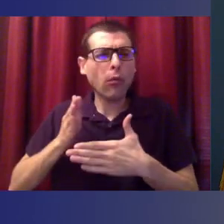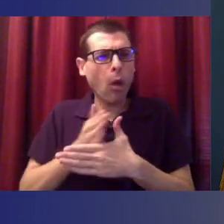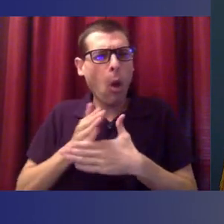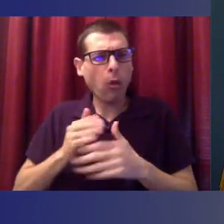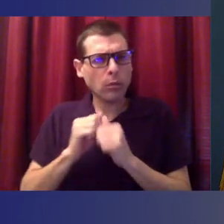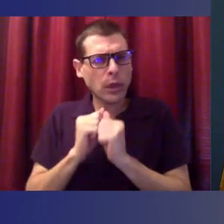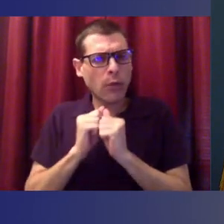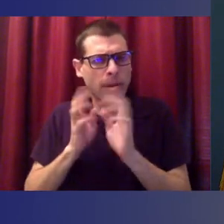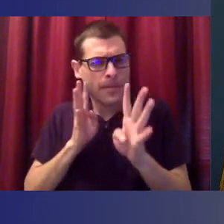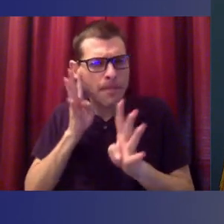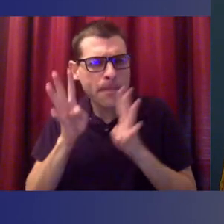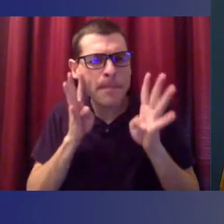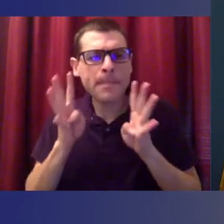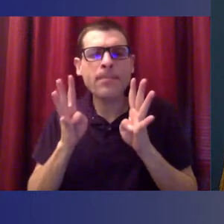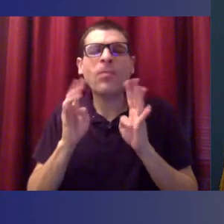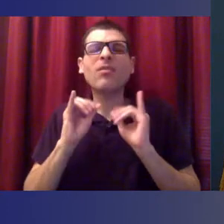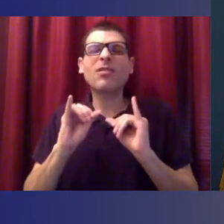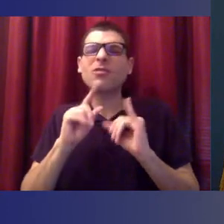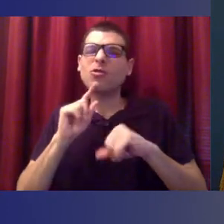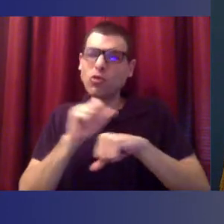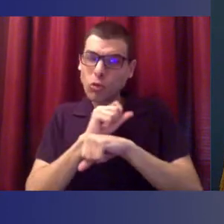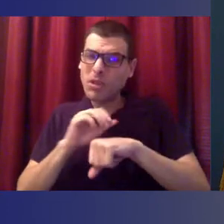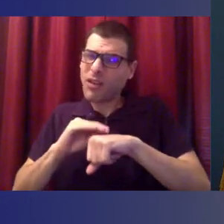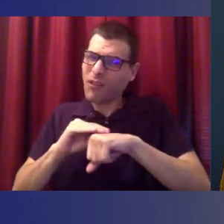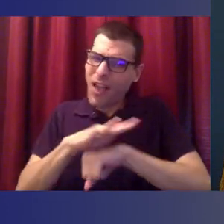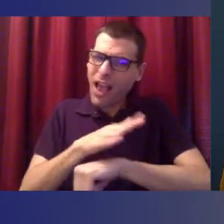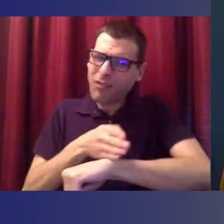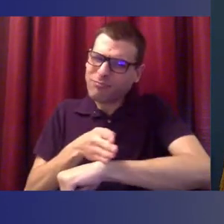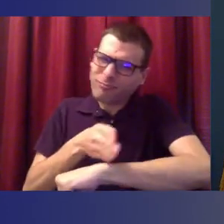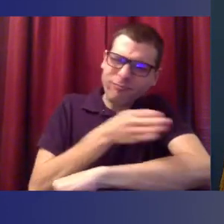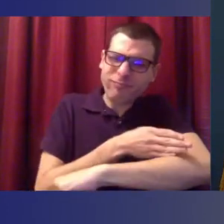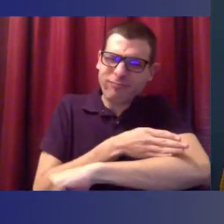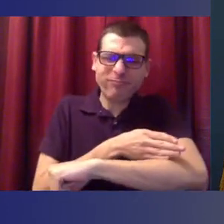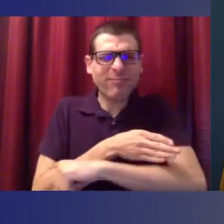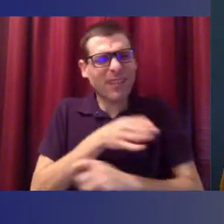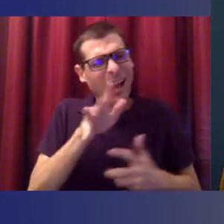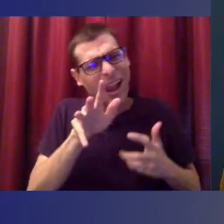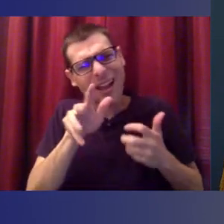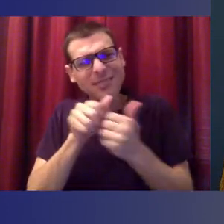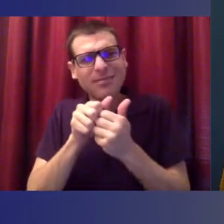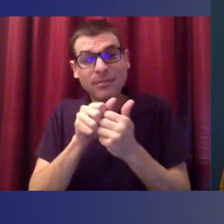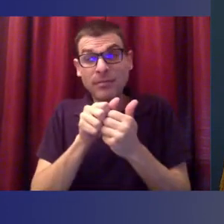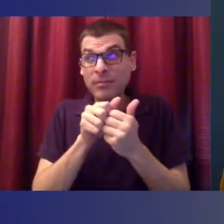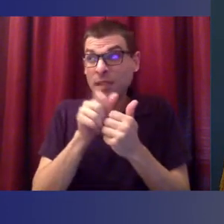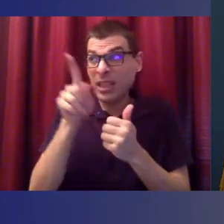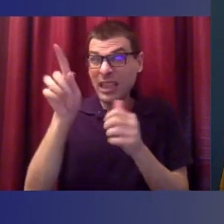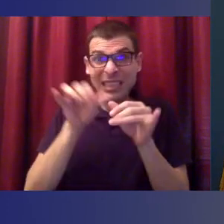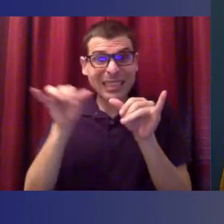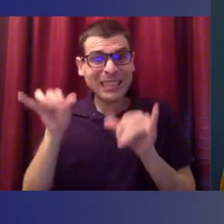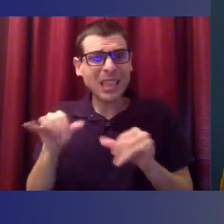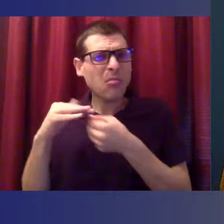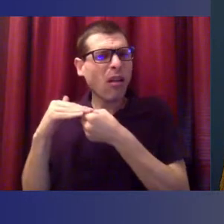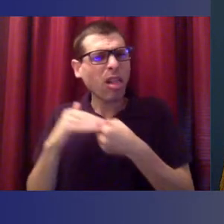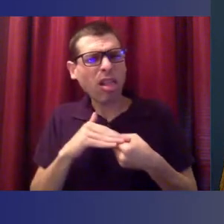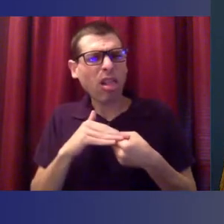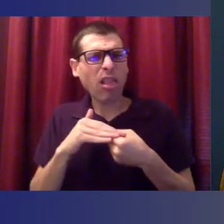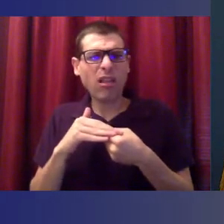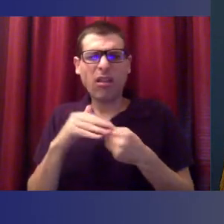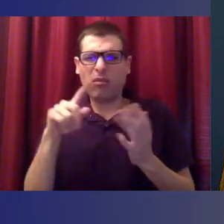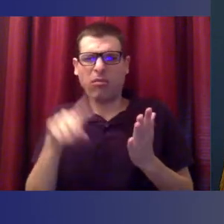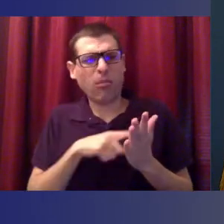change in the lives of those who have been harmed by systems built to oppress, to minimize, and to